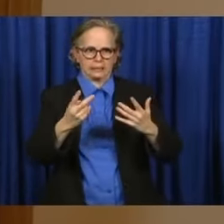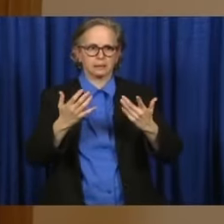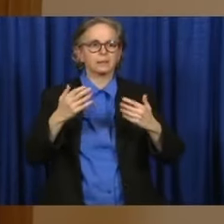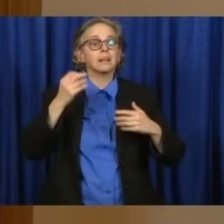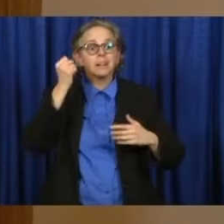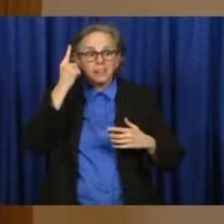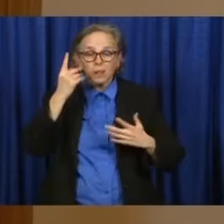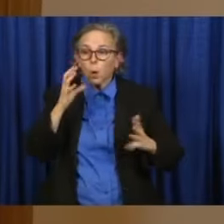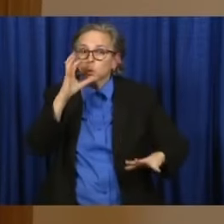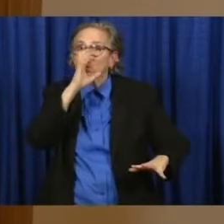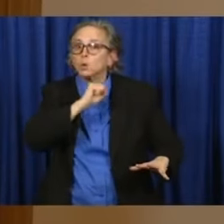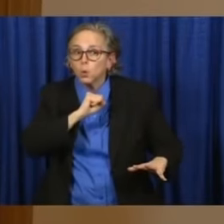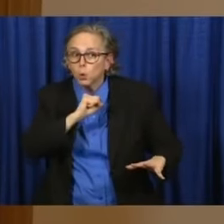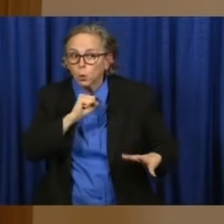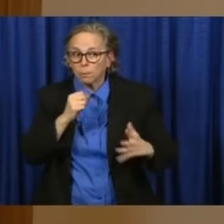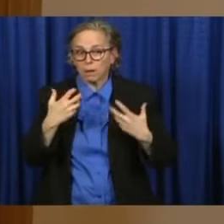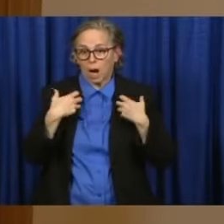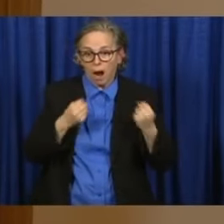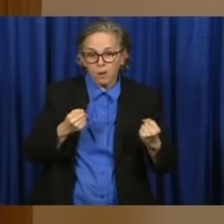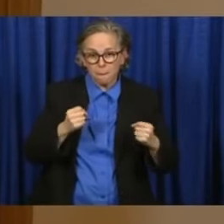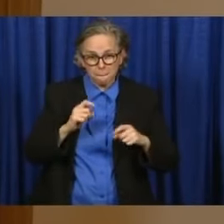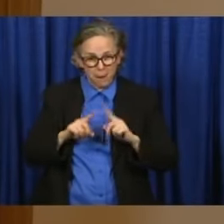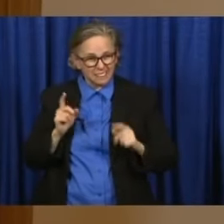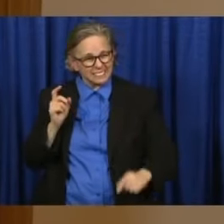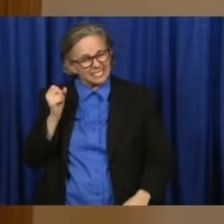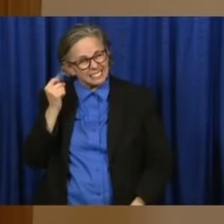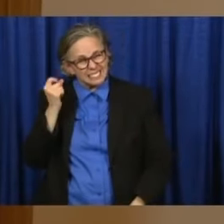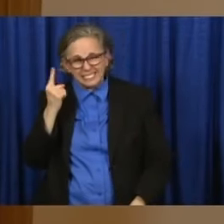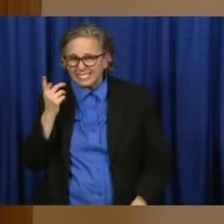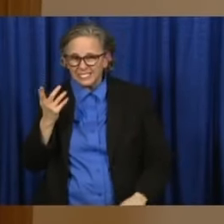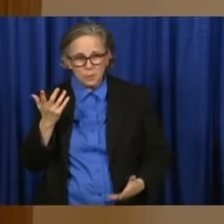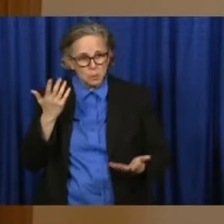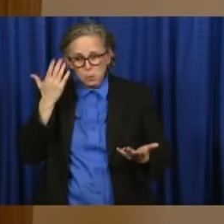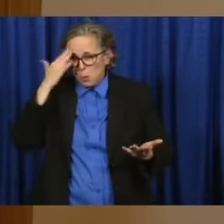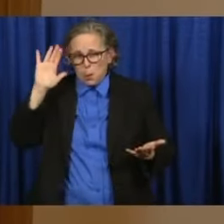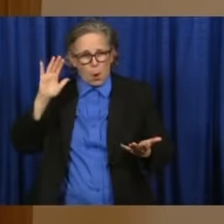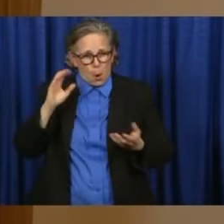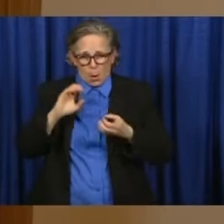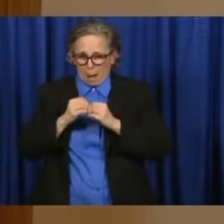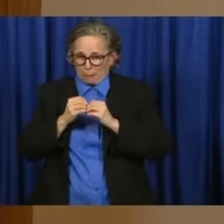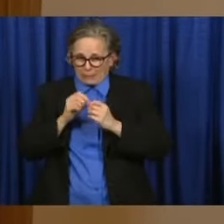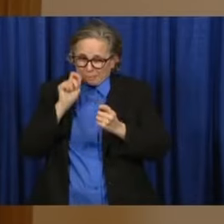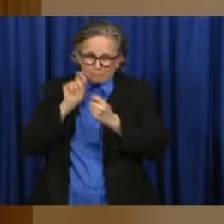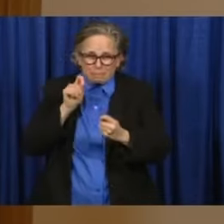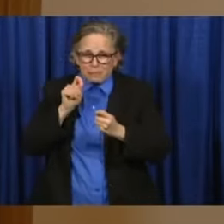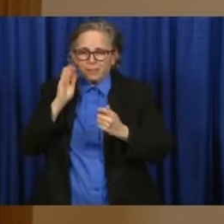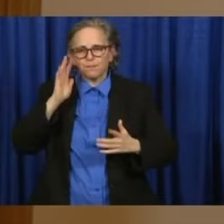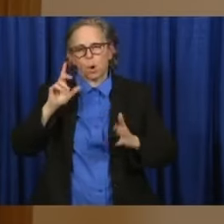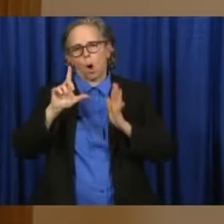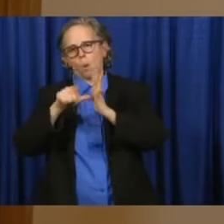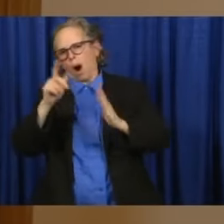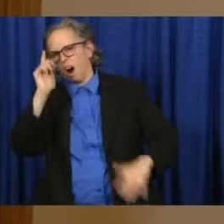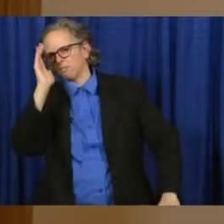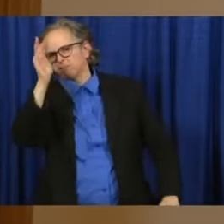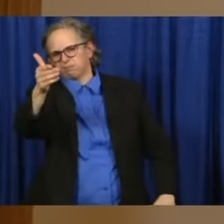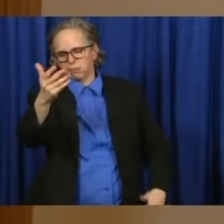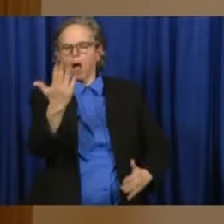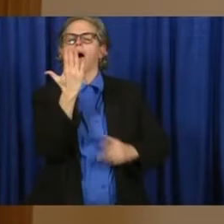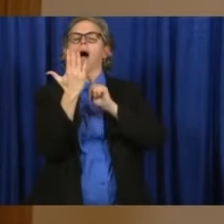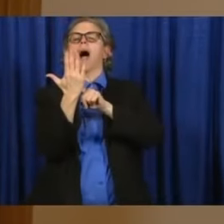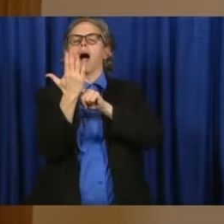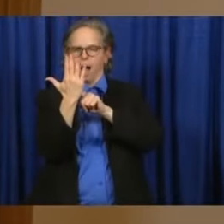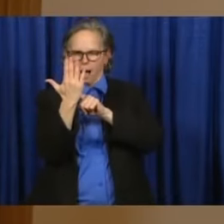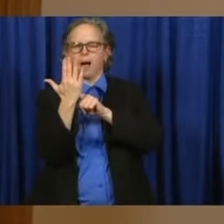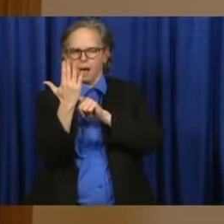our real understanding of this is going to fall very short for a while. But we can at least have some of those cases that we have dates